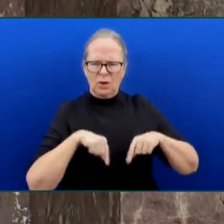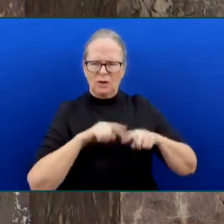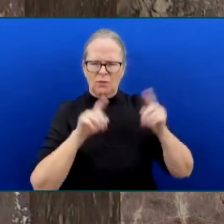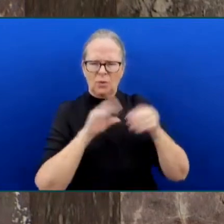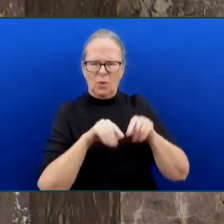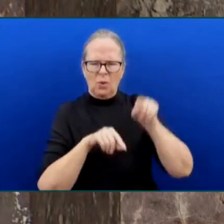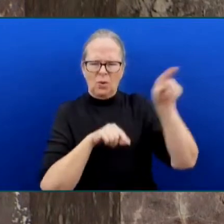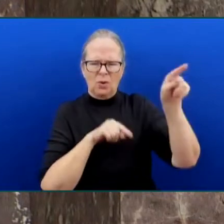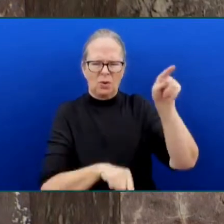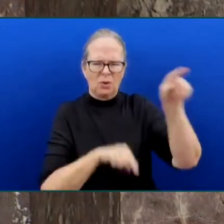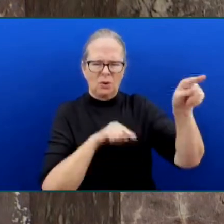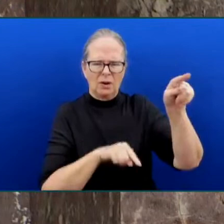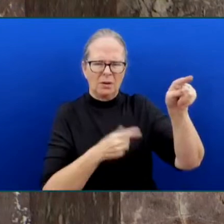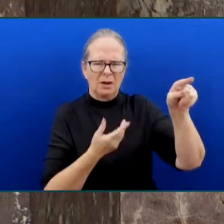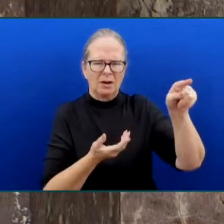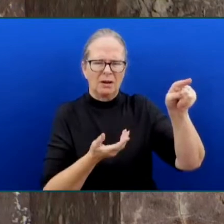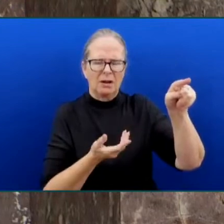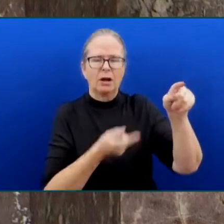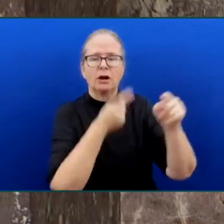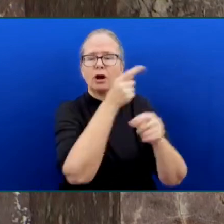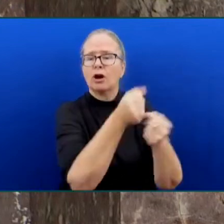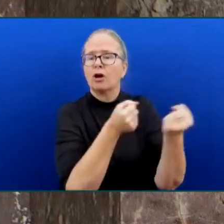flip-flopping. When it comes to harm reduction.